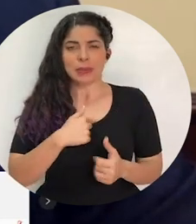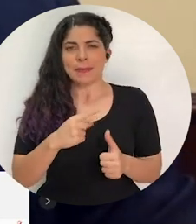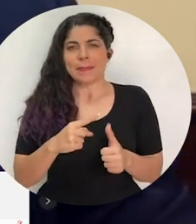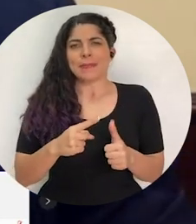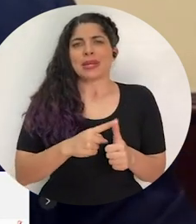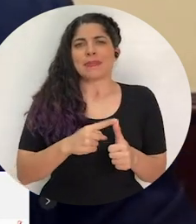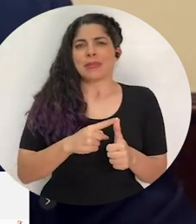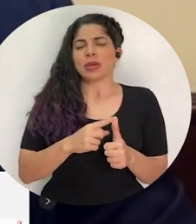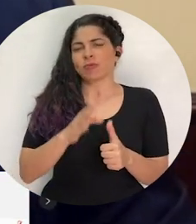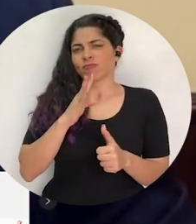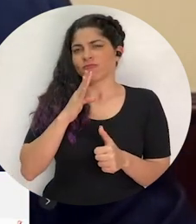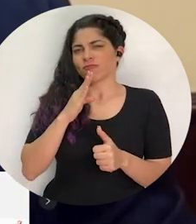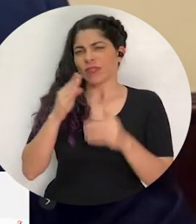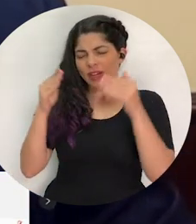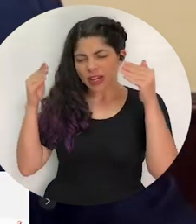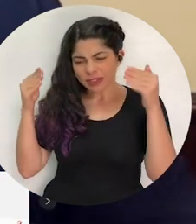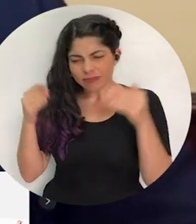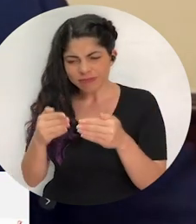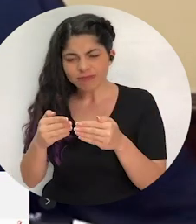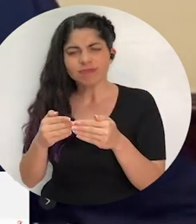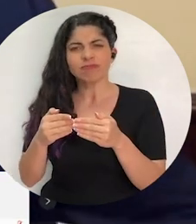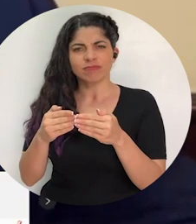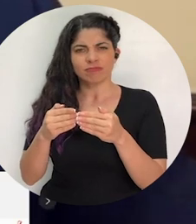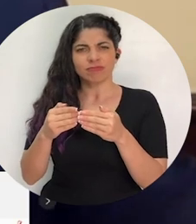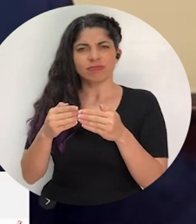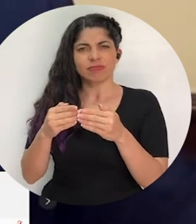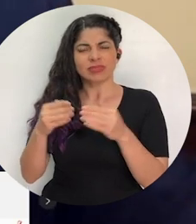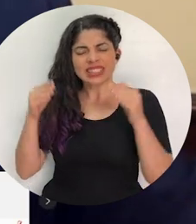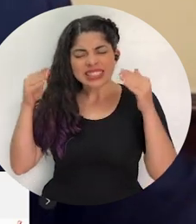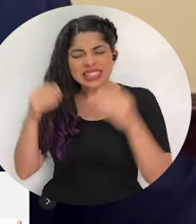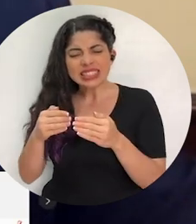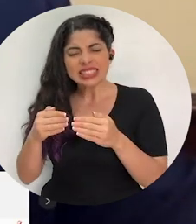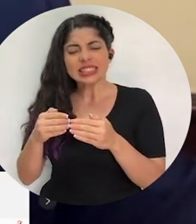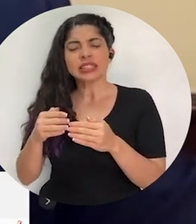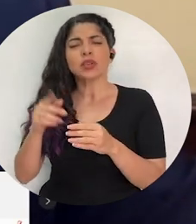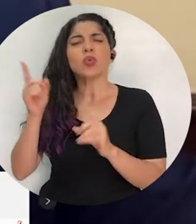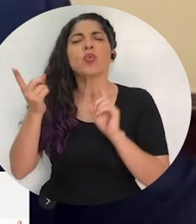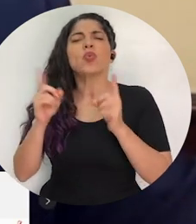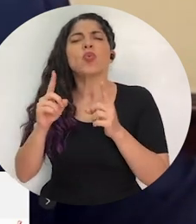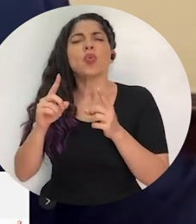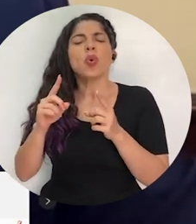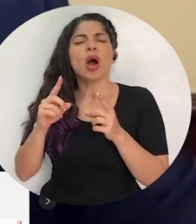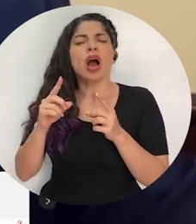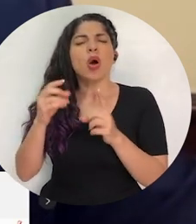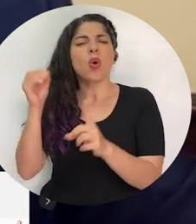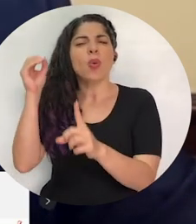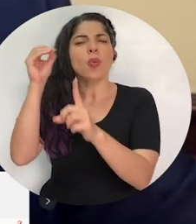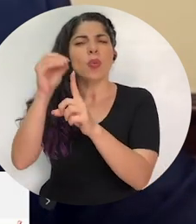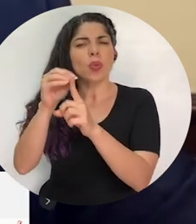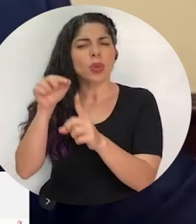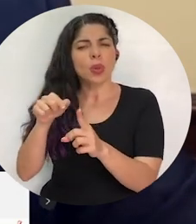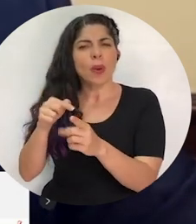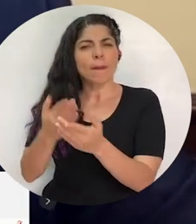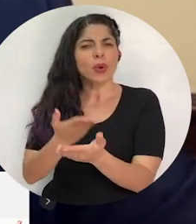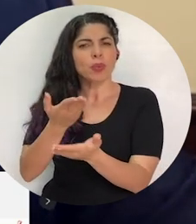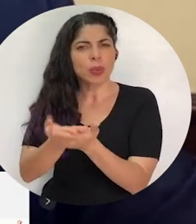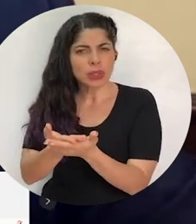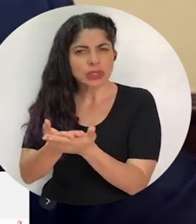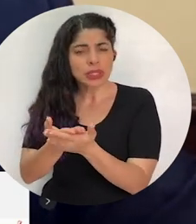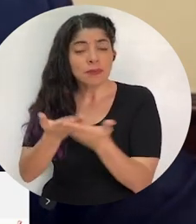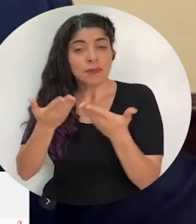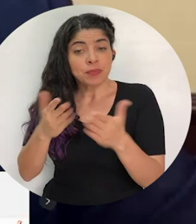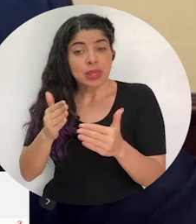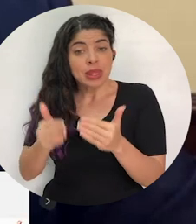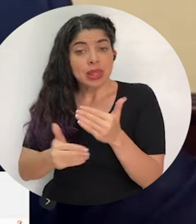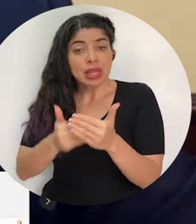will first go directly and cut the chase directly to what the proposal is about, and